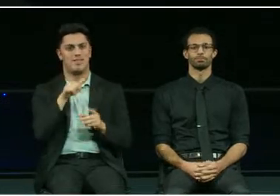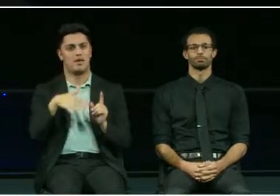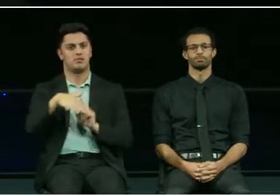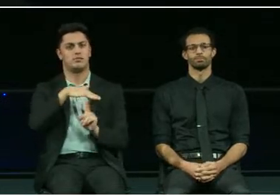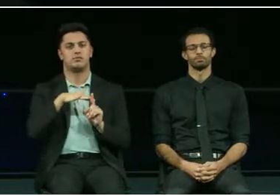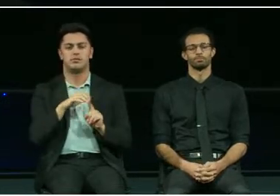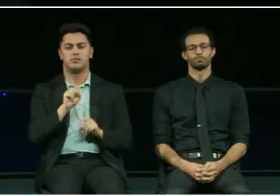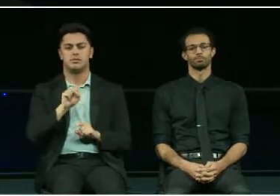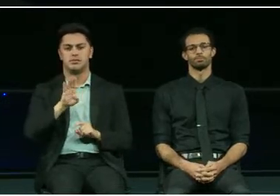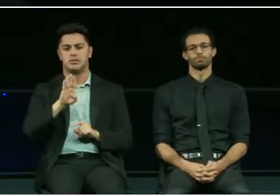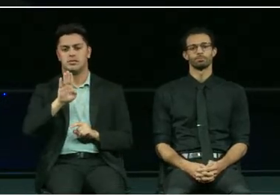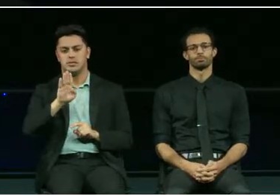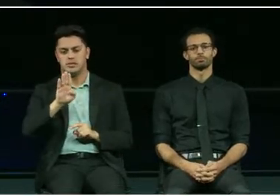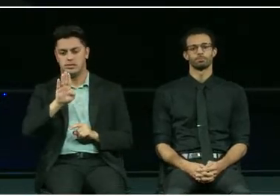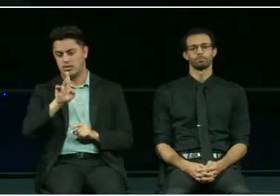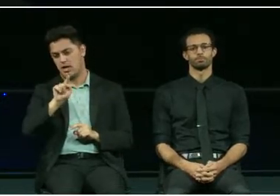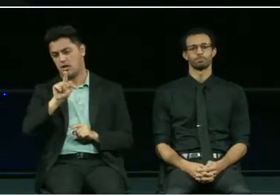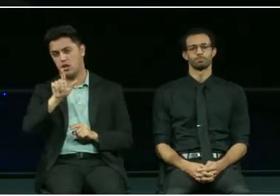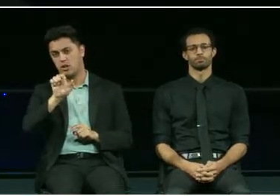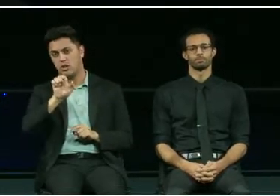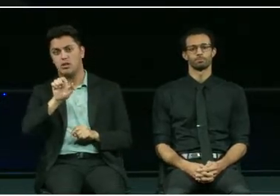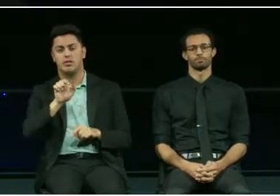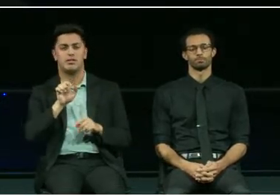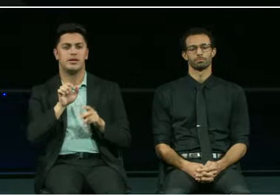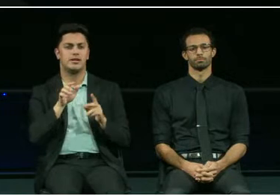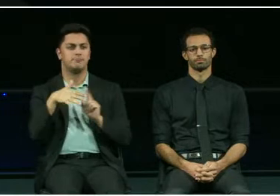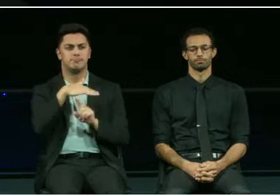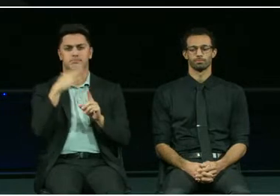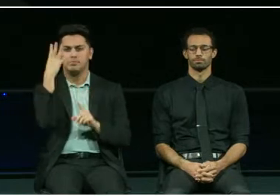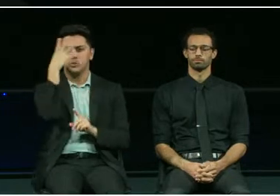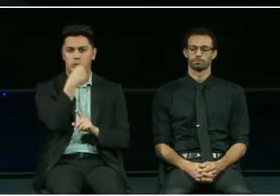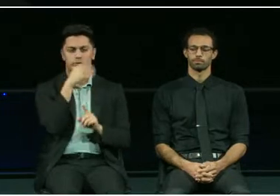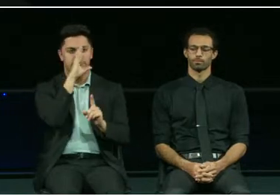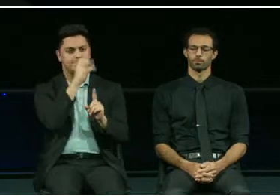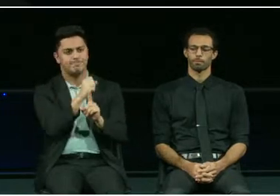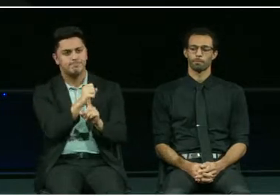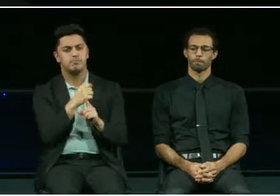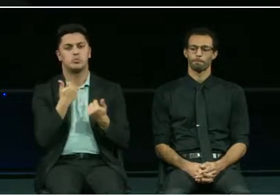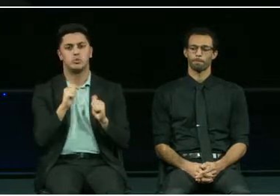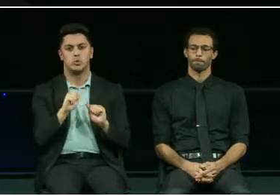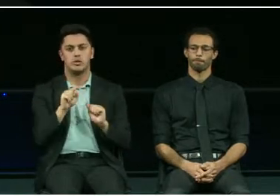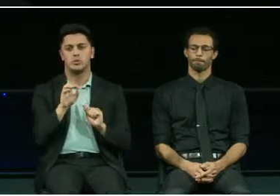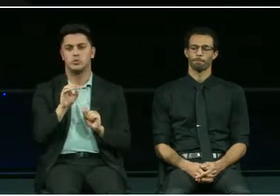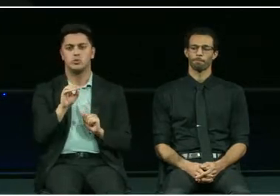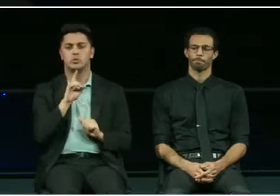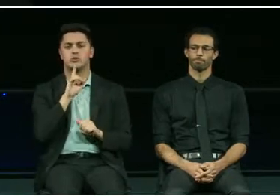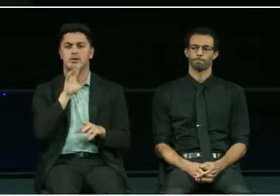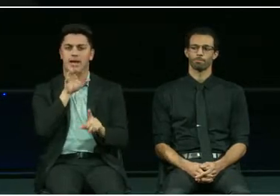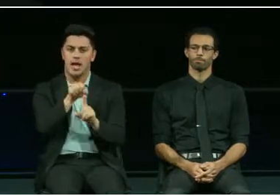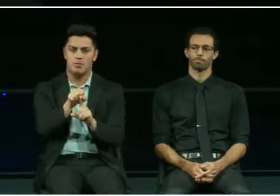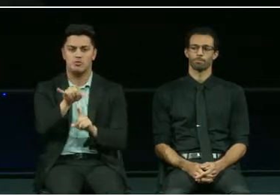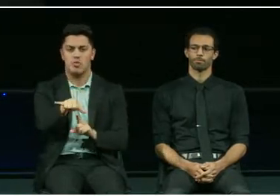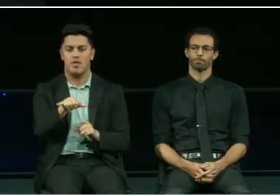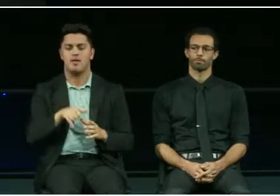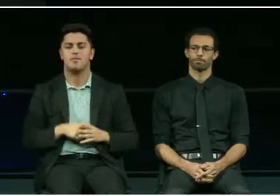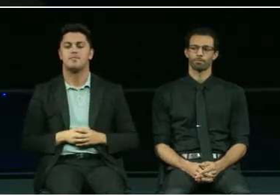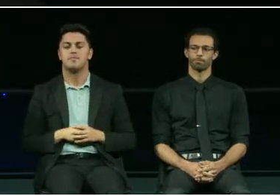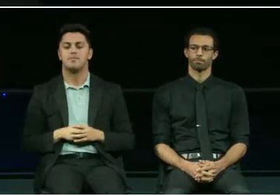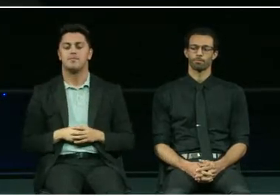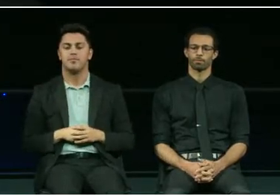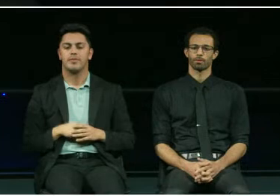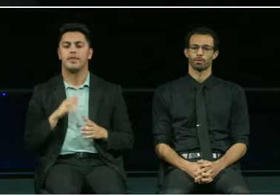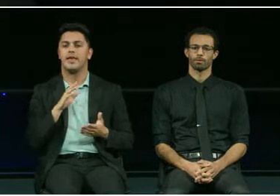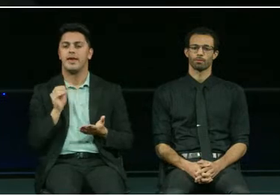so subtle and so atmospheric, and we were just really trying to capture that.